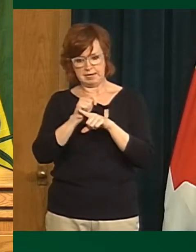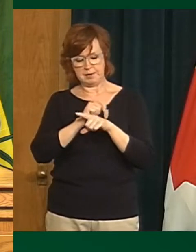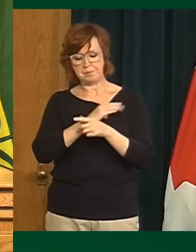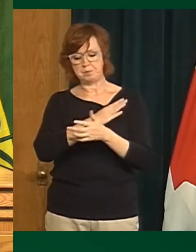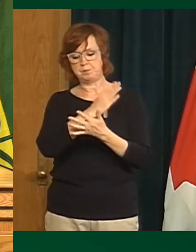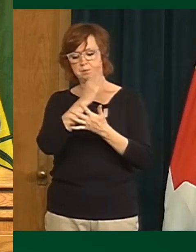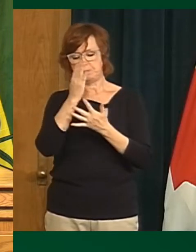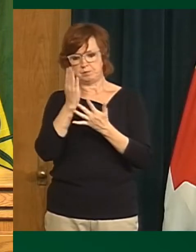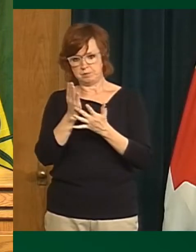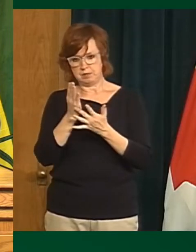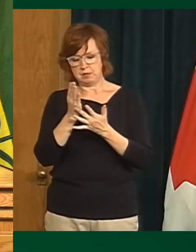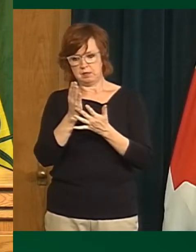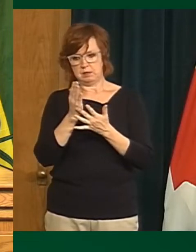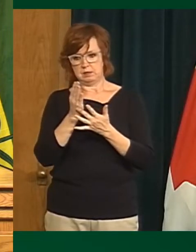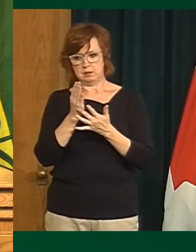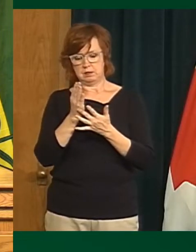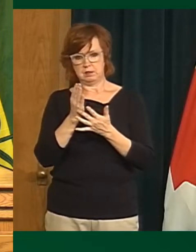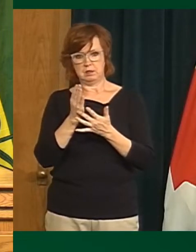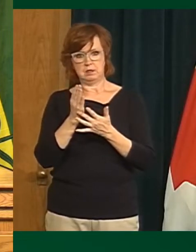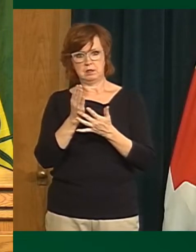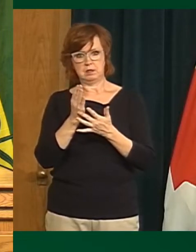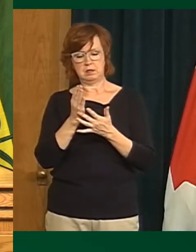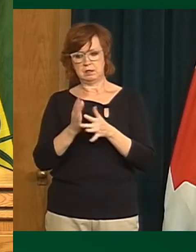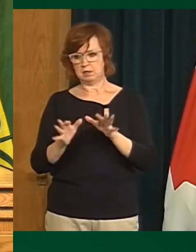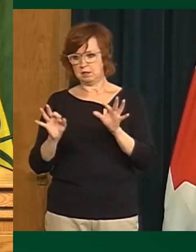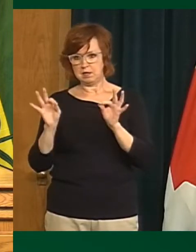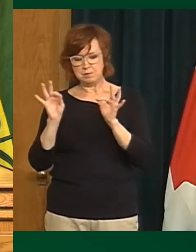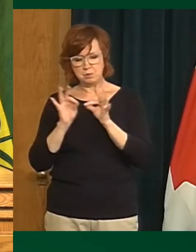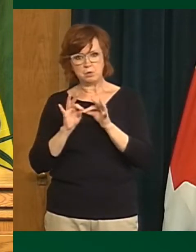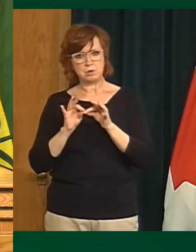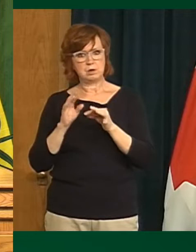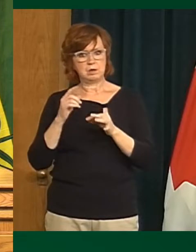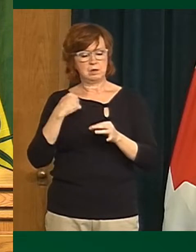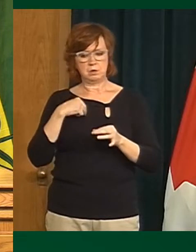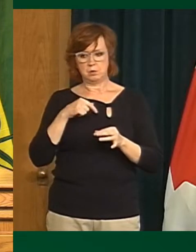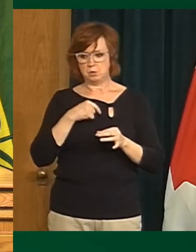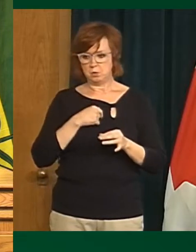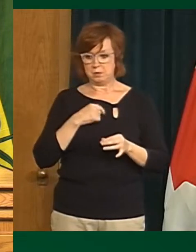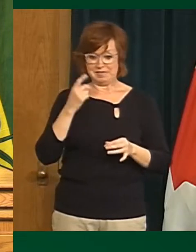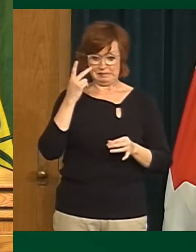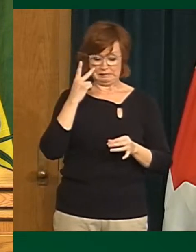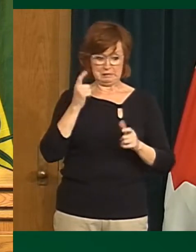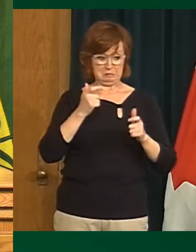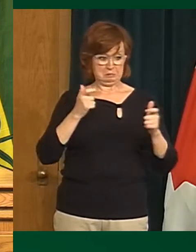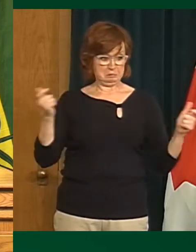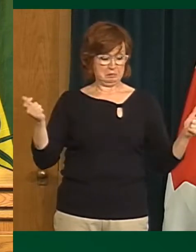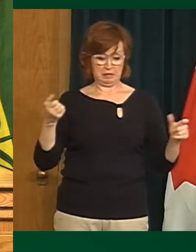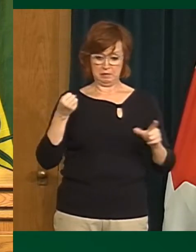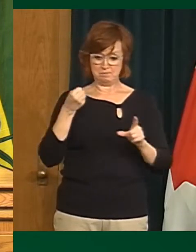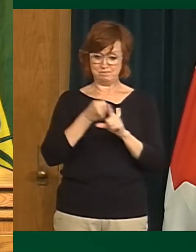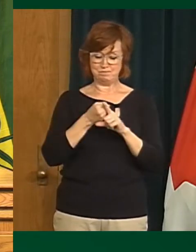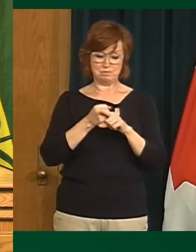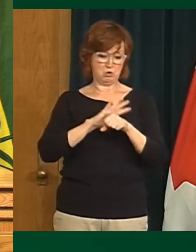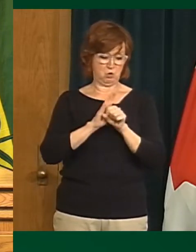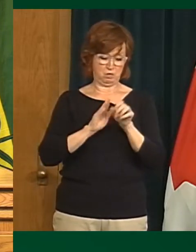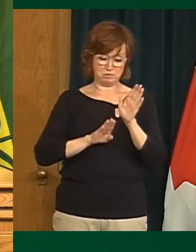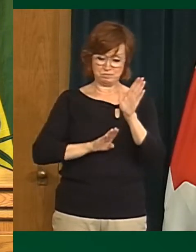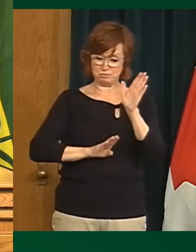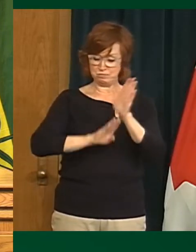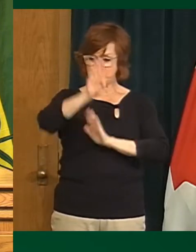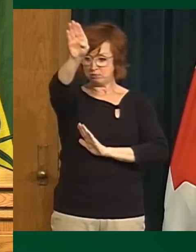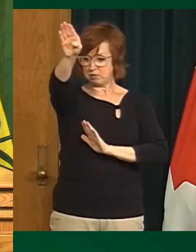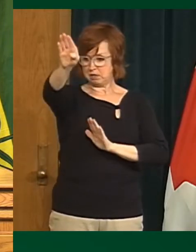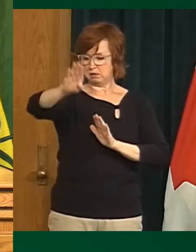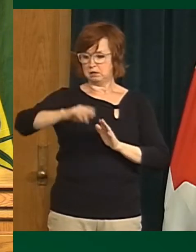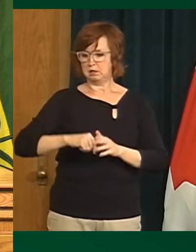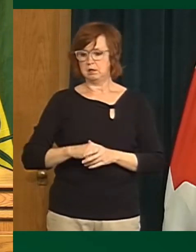other thing to keep in mind is if we do see larger outbreaks in rural Saskatchewan, one of the things that we will be doing is focusing resources in larger centers to